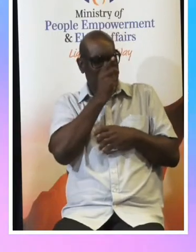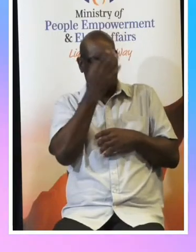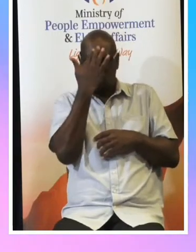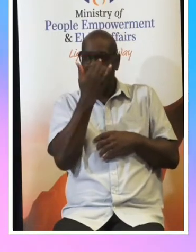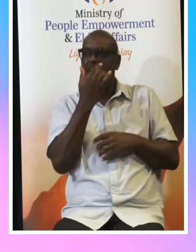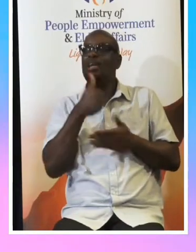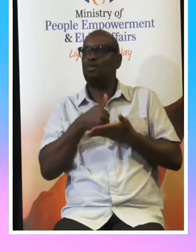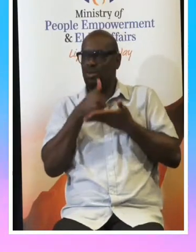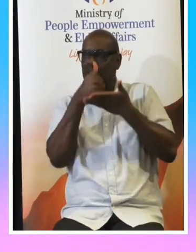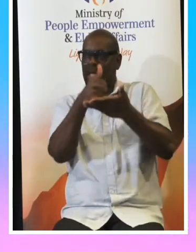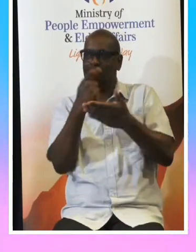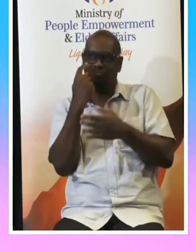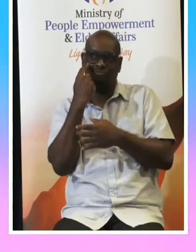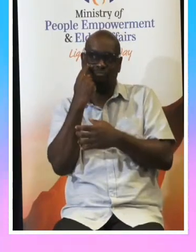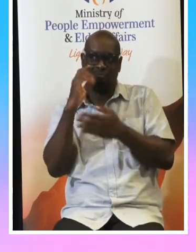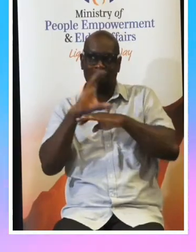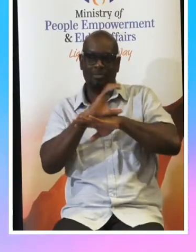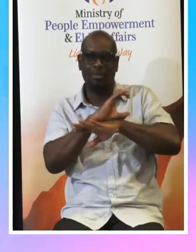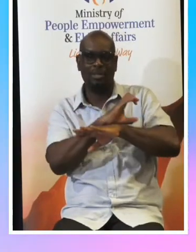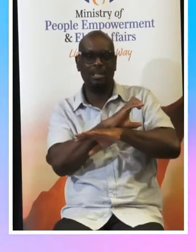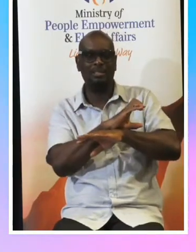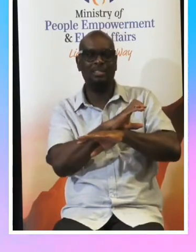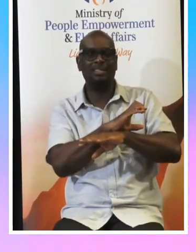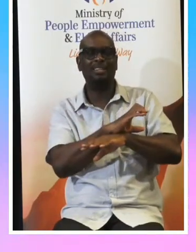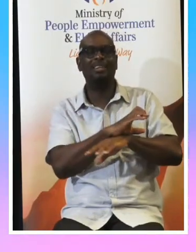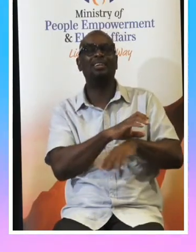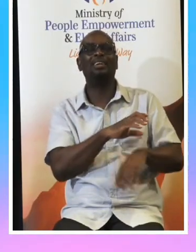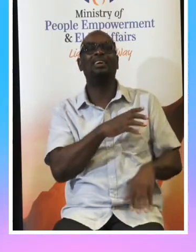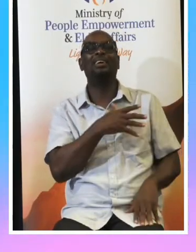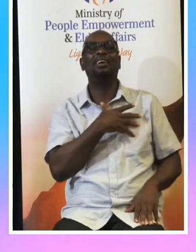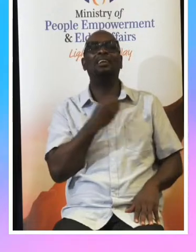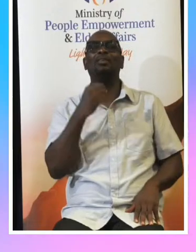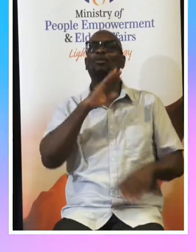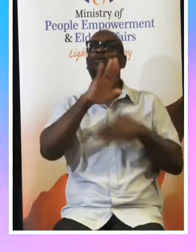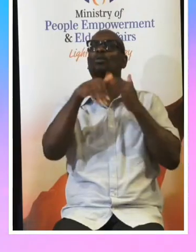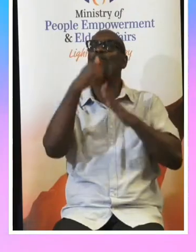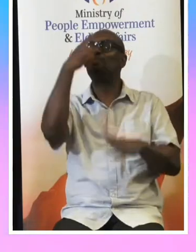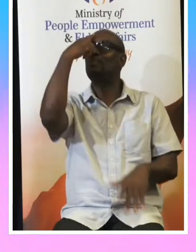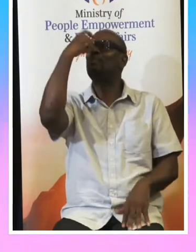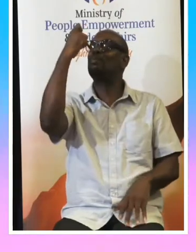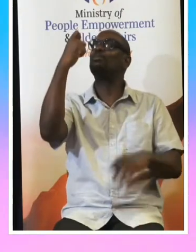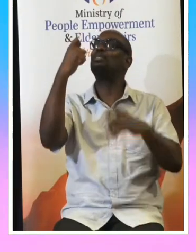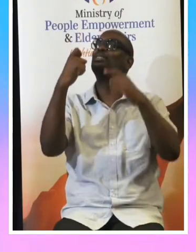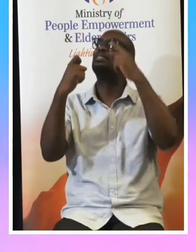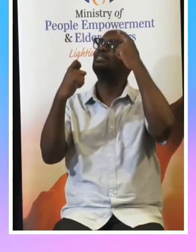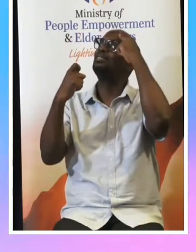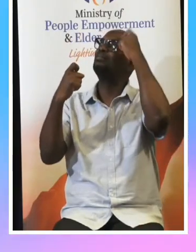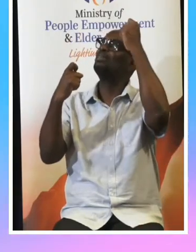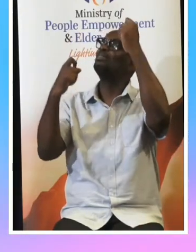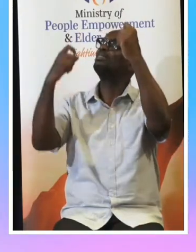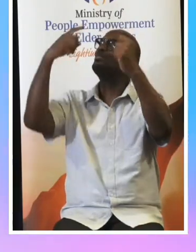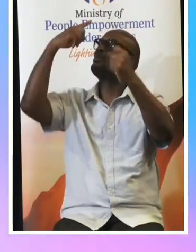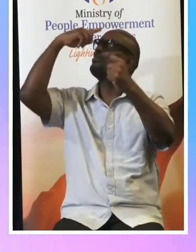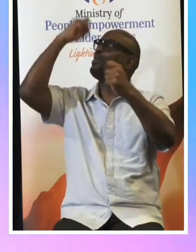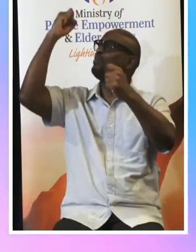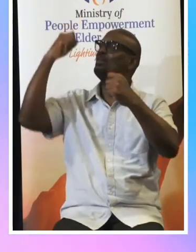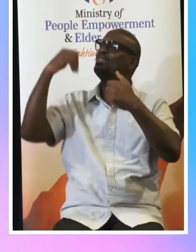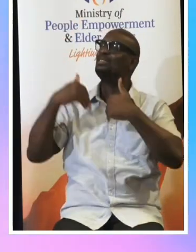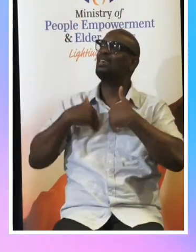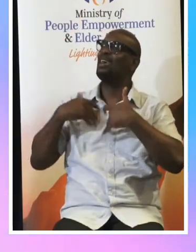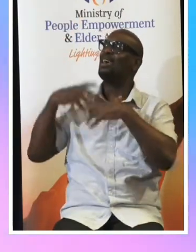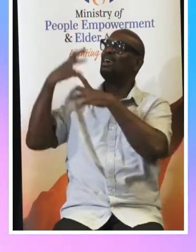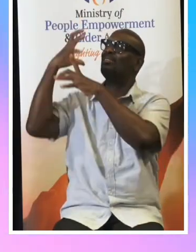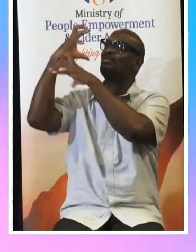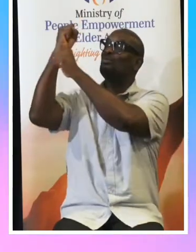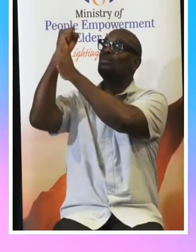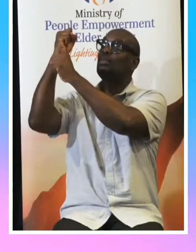we have and that you never quite know what you have until it's gone. Like the first